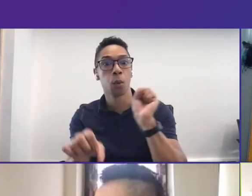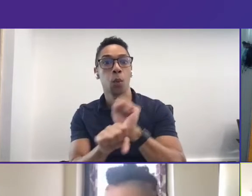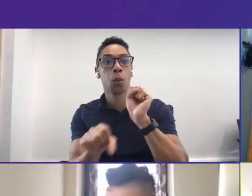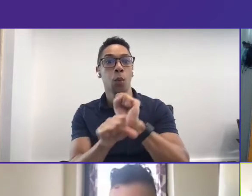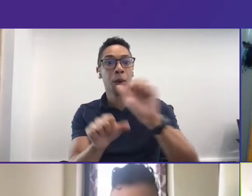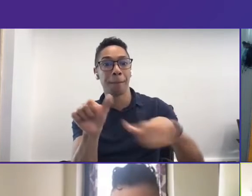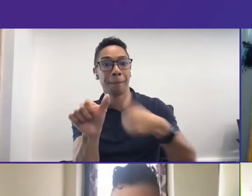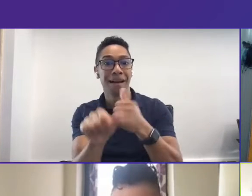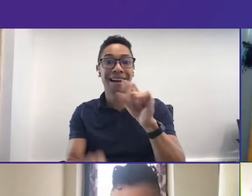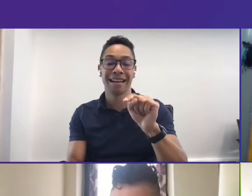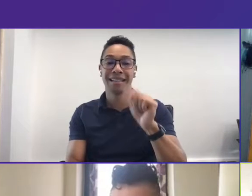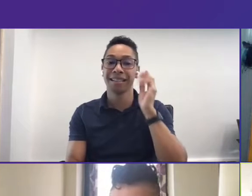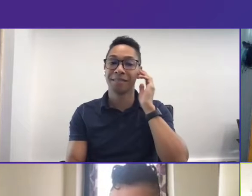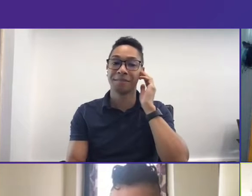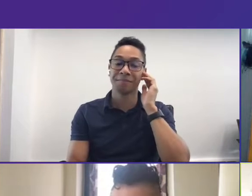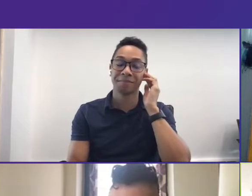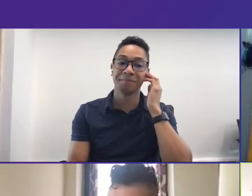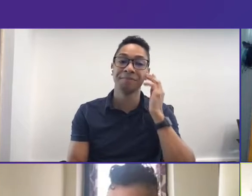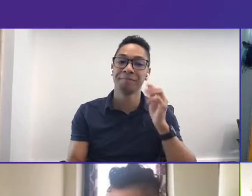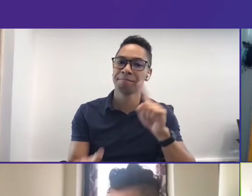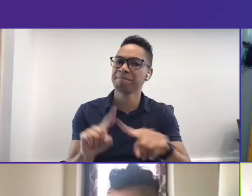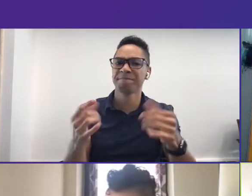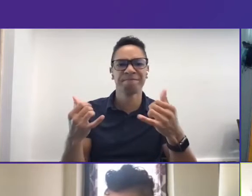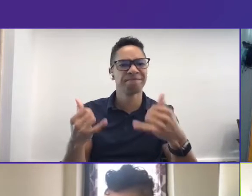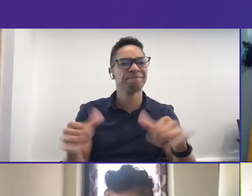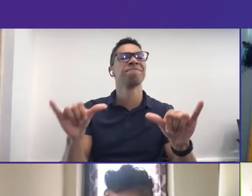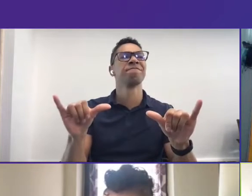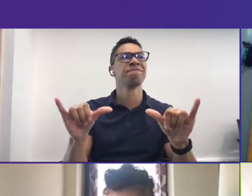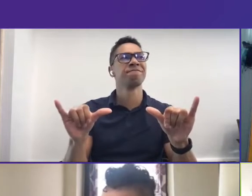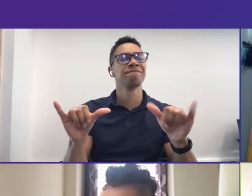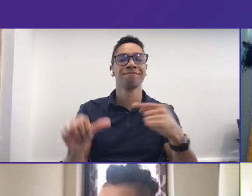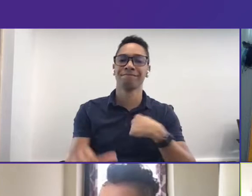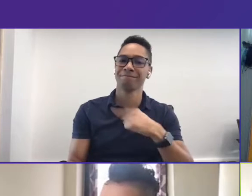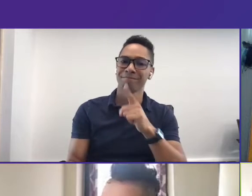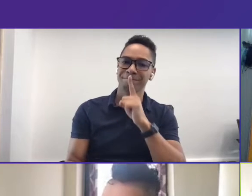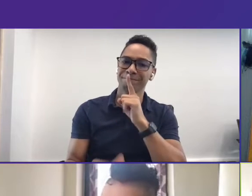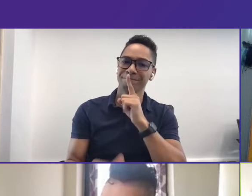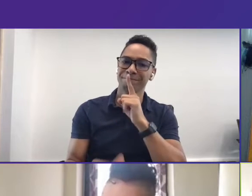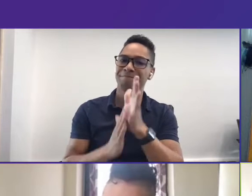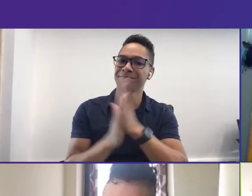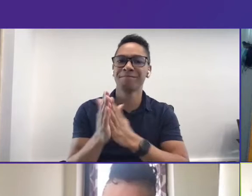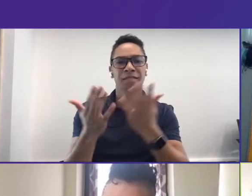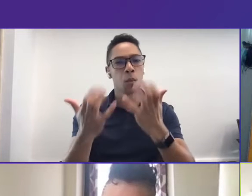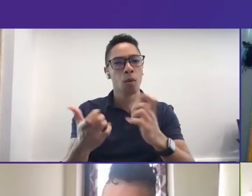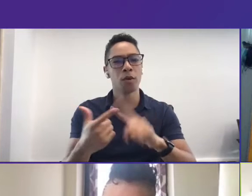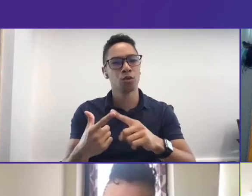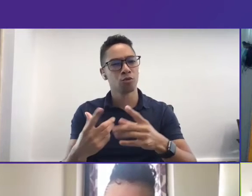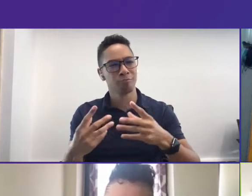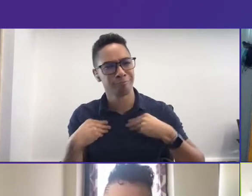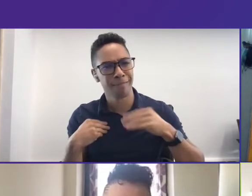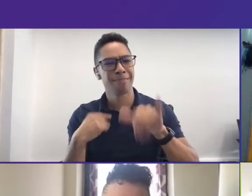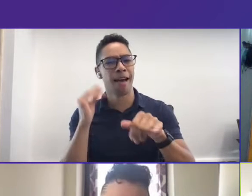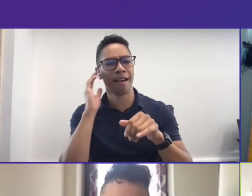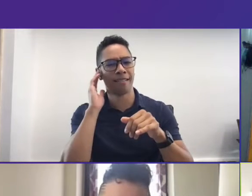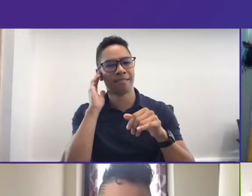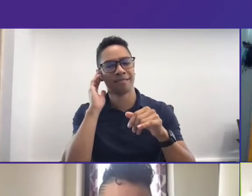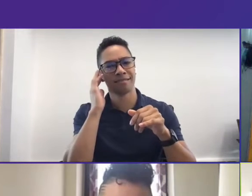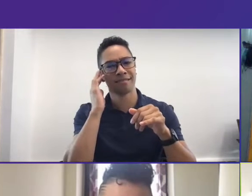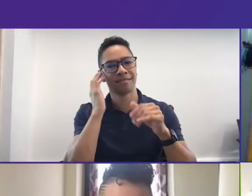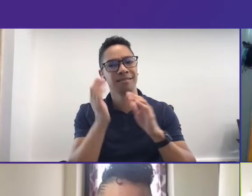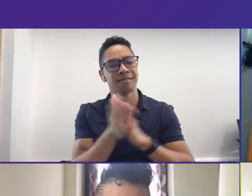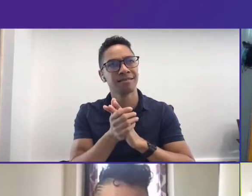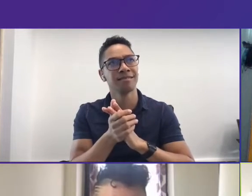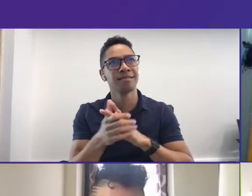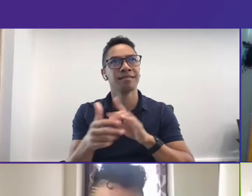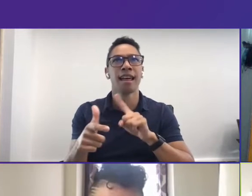but nevertheless, I really wanted to stick that. and